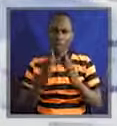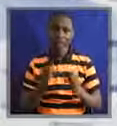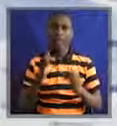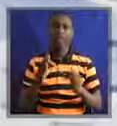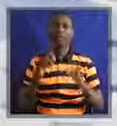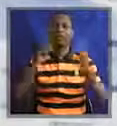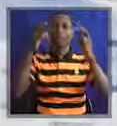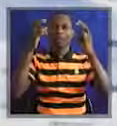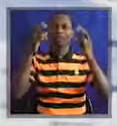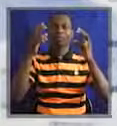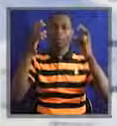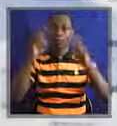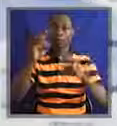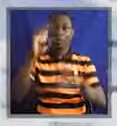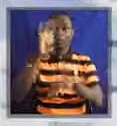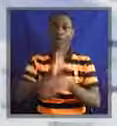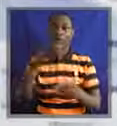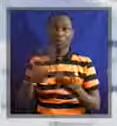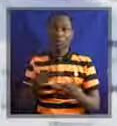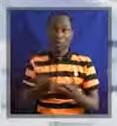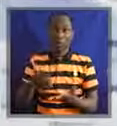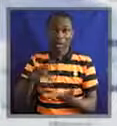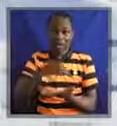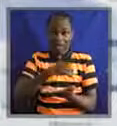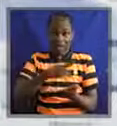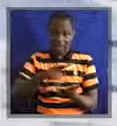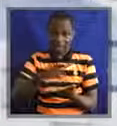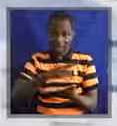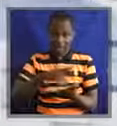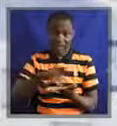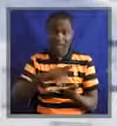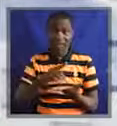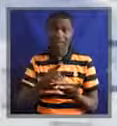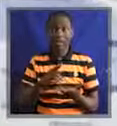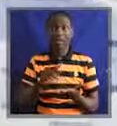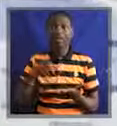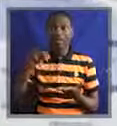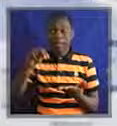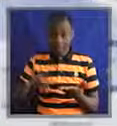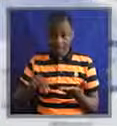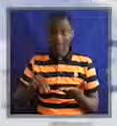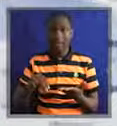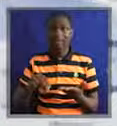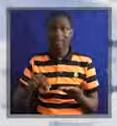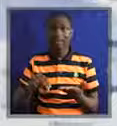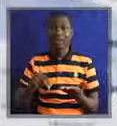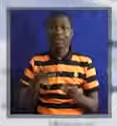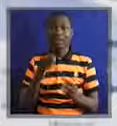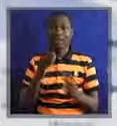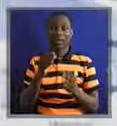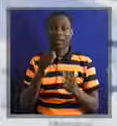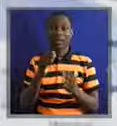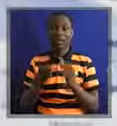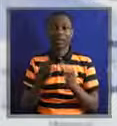sa church and money ne cds announcer dvds no a o contact number si a